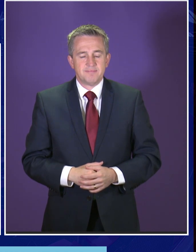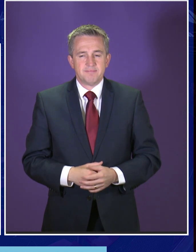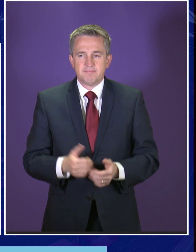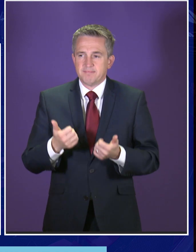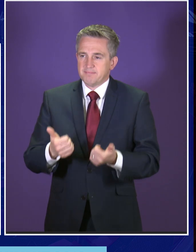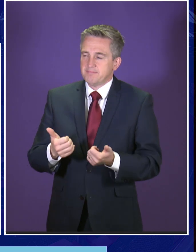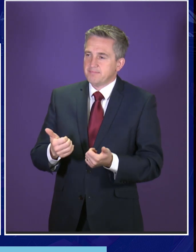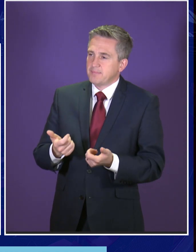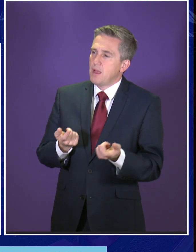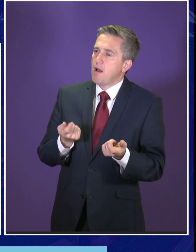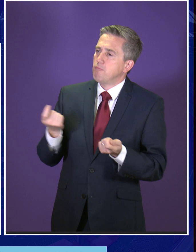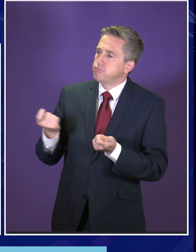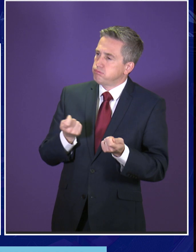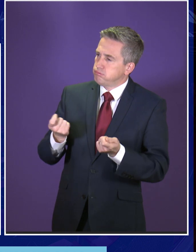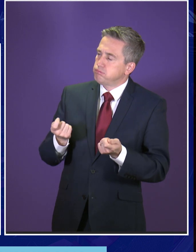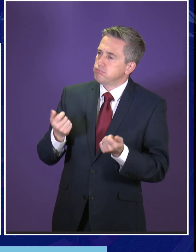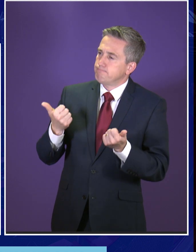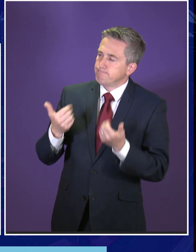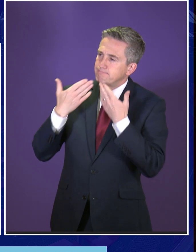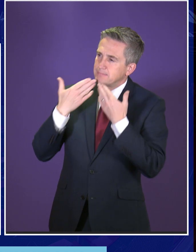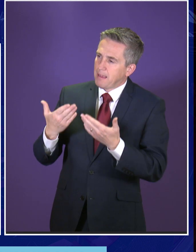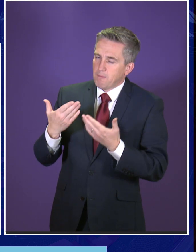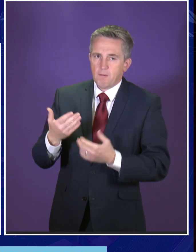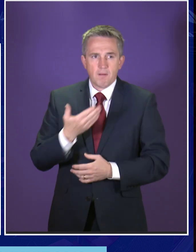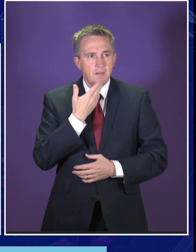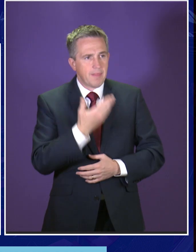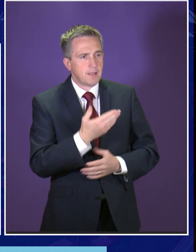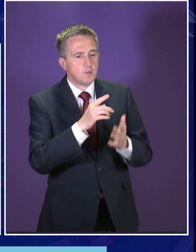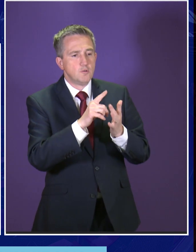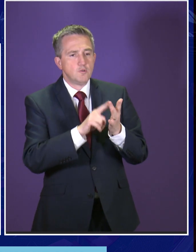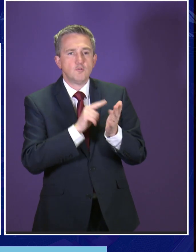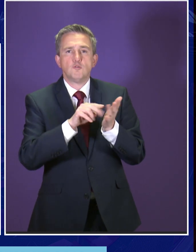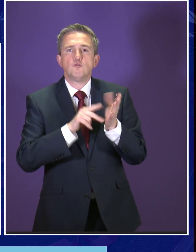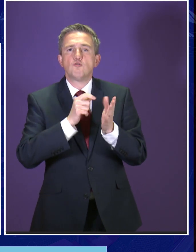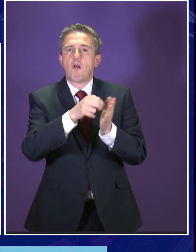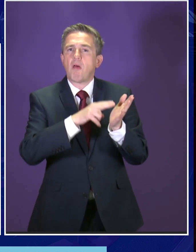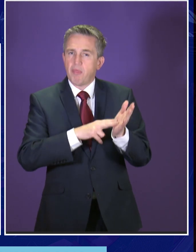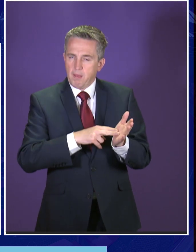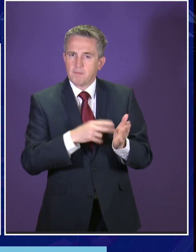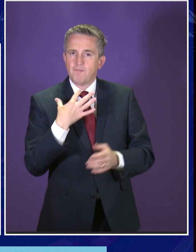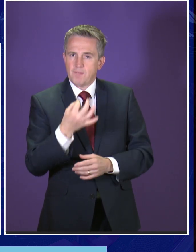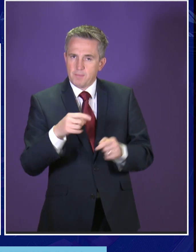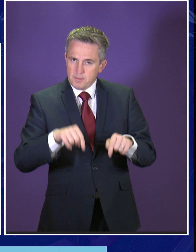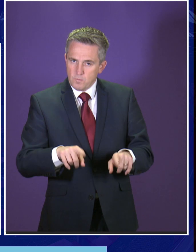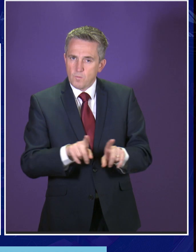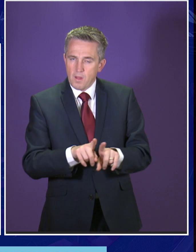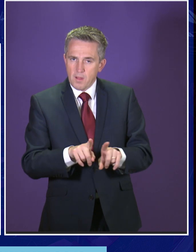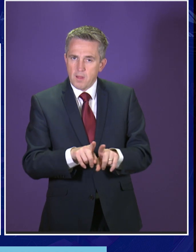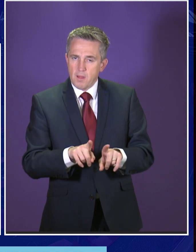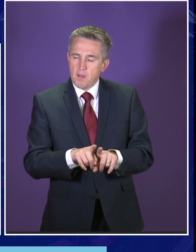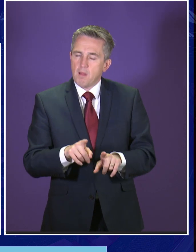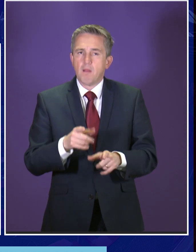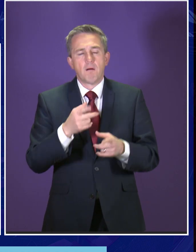Thank you very much, Presiding Officer. Thank you to the summit, and thank you to Jonathan. It's my real privilege to be here this morning to